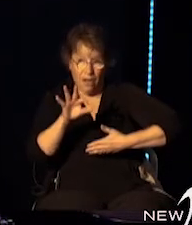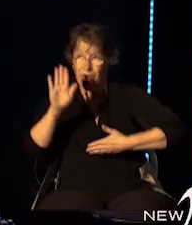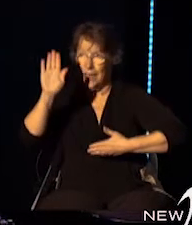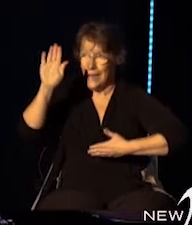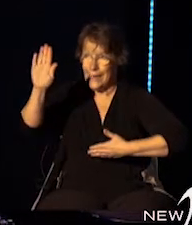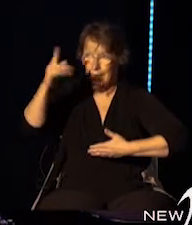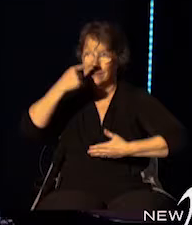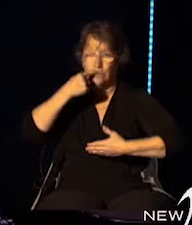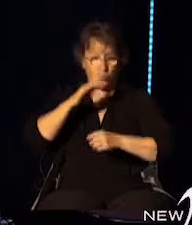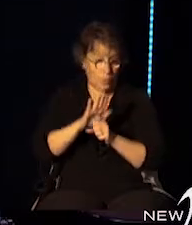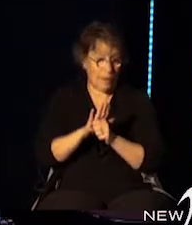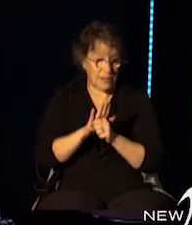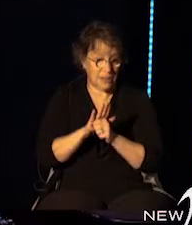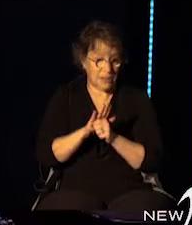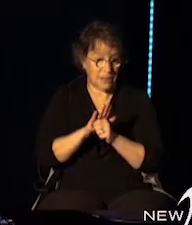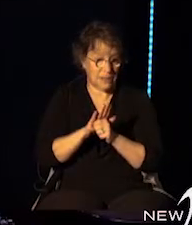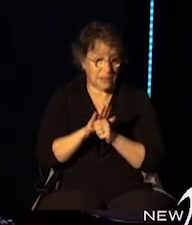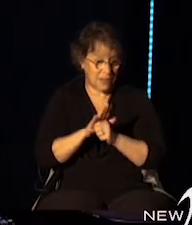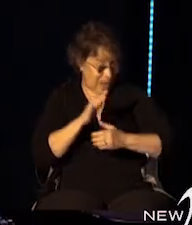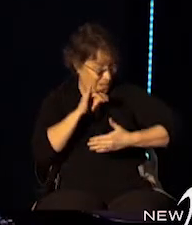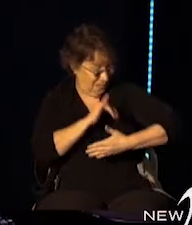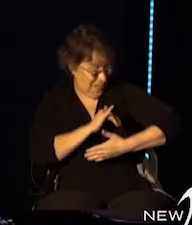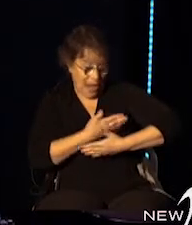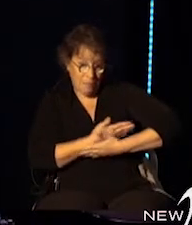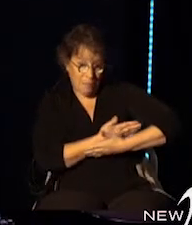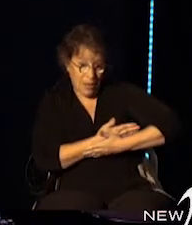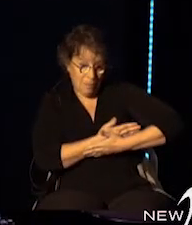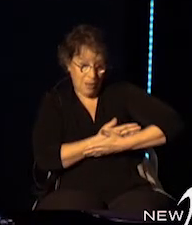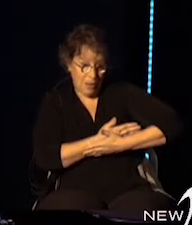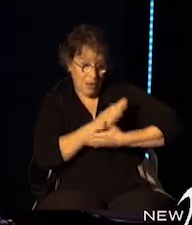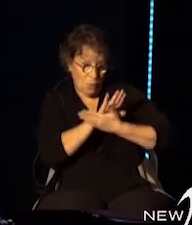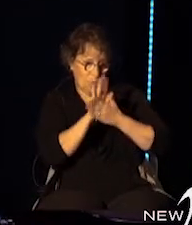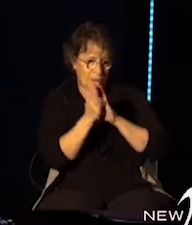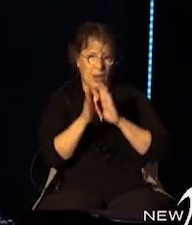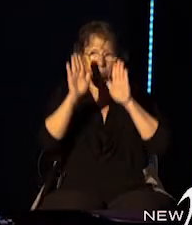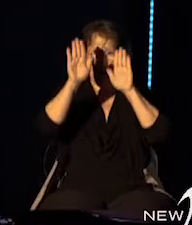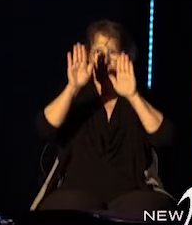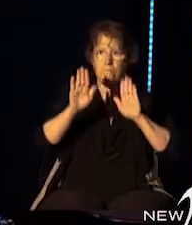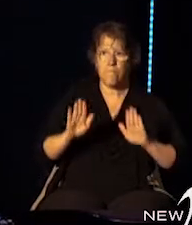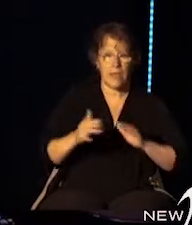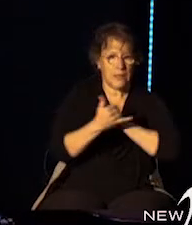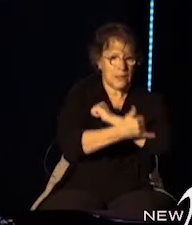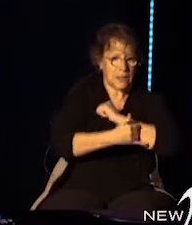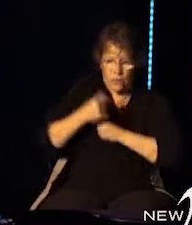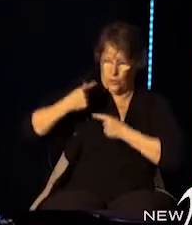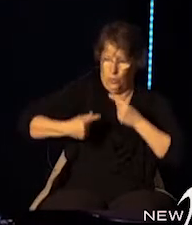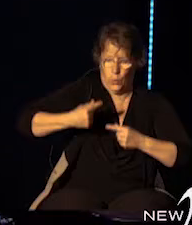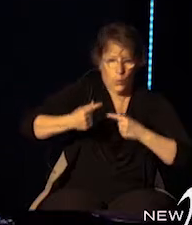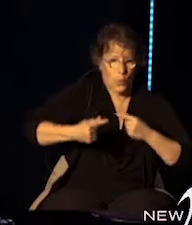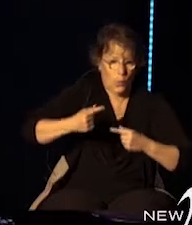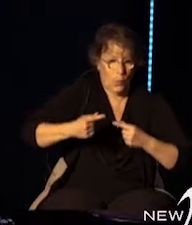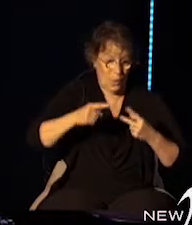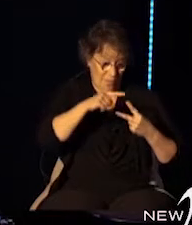God says he's going to make a great nation from this little baby. They're so happy.